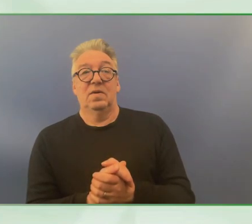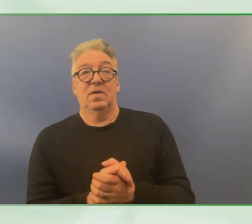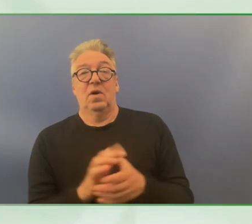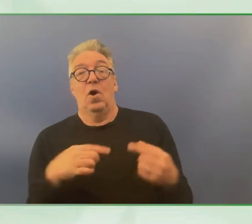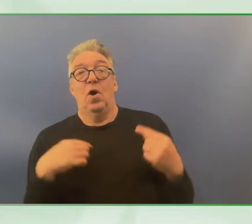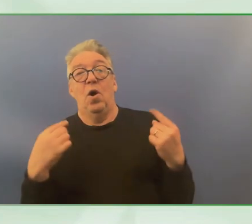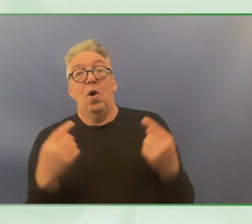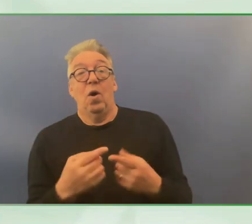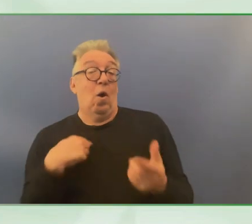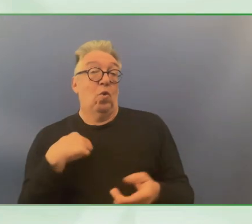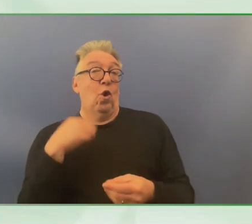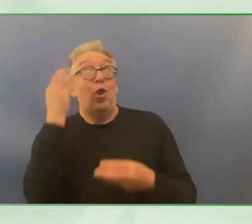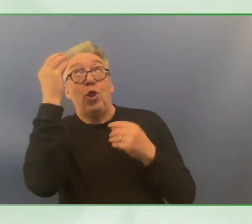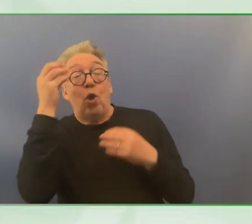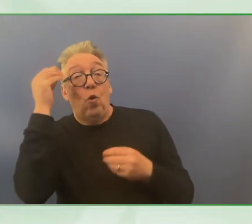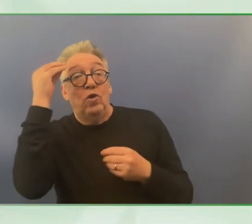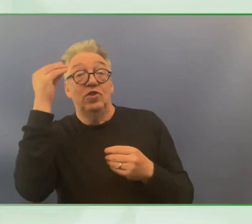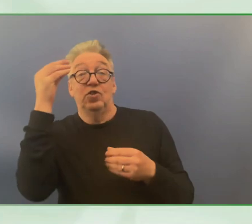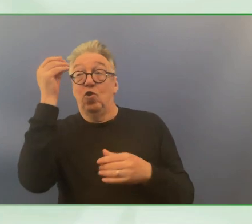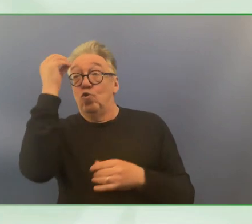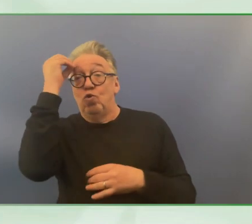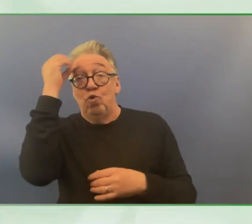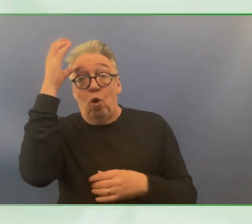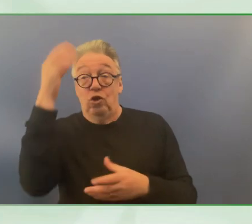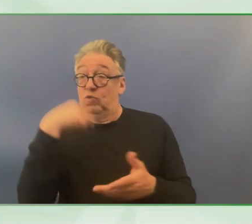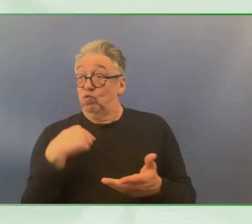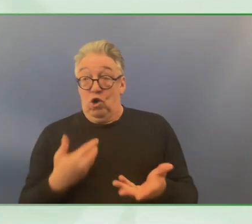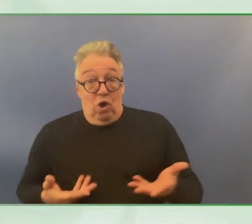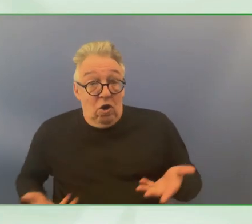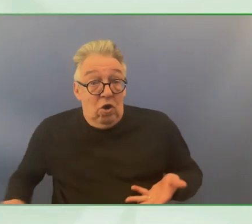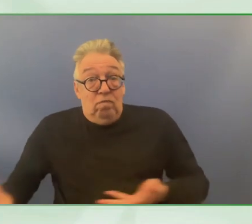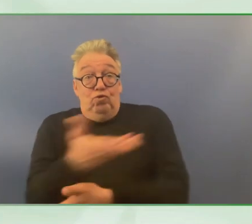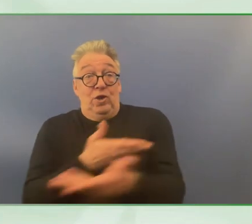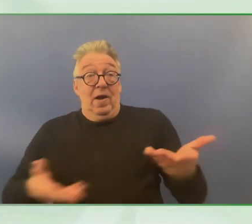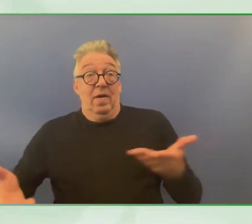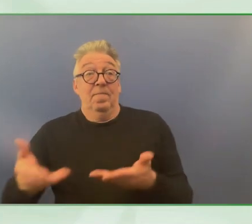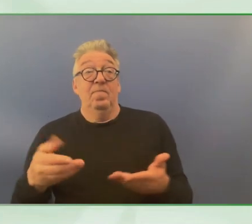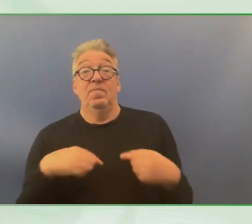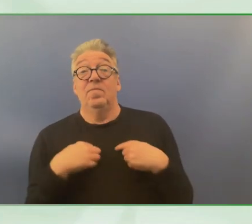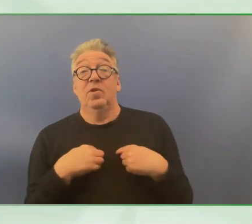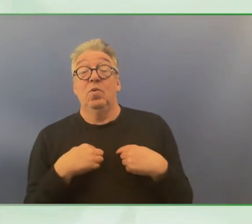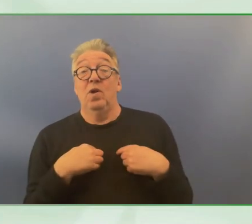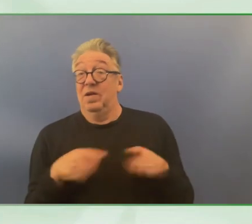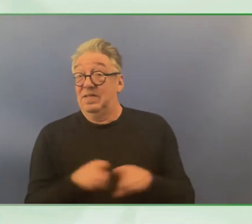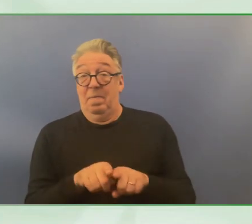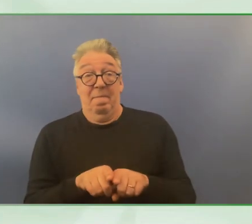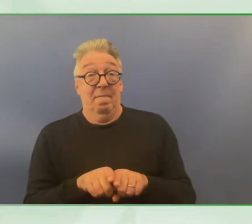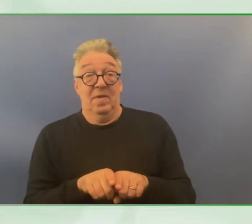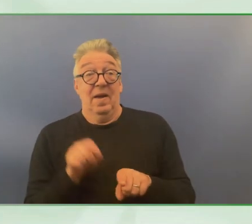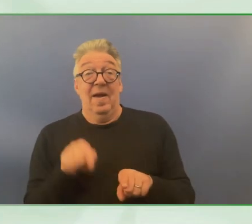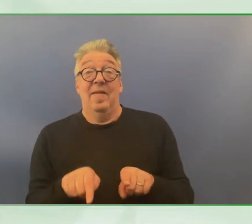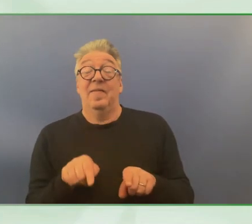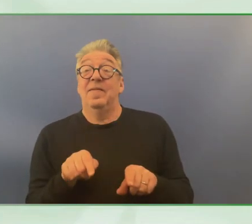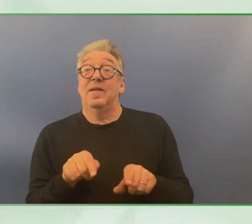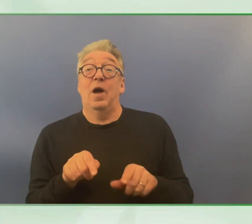knowledge to each other. Zero Project and Enable India share knowledge to each other so that we can make